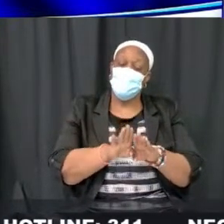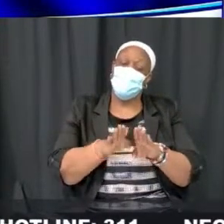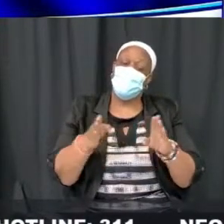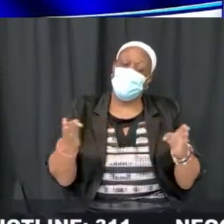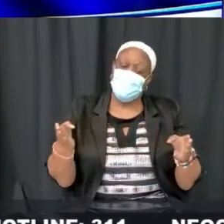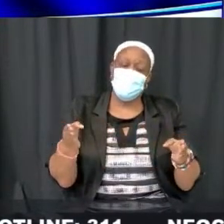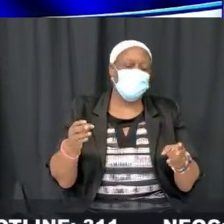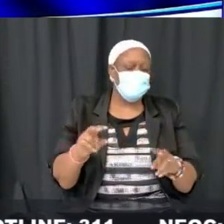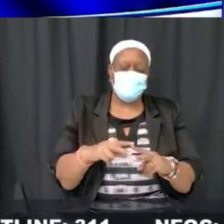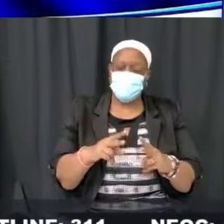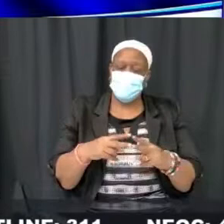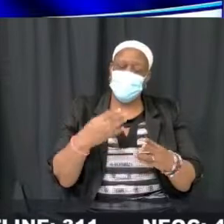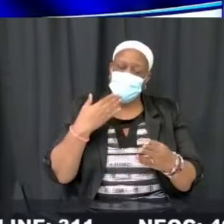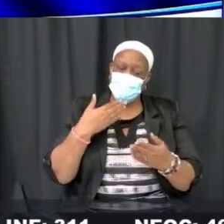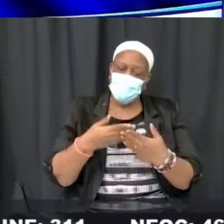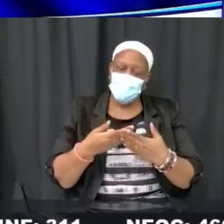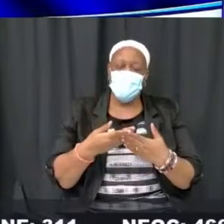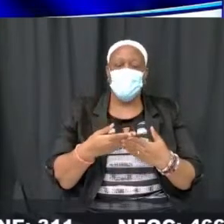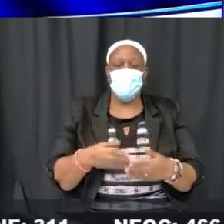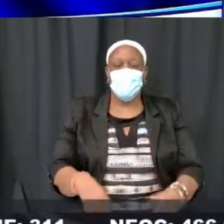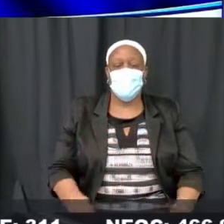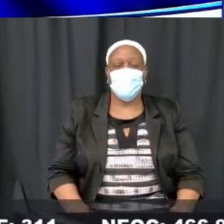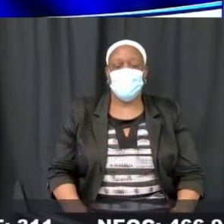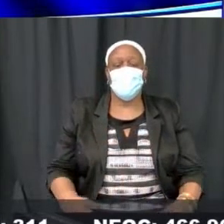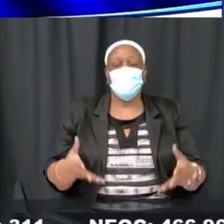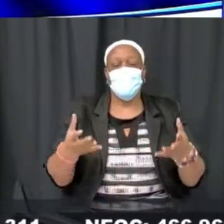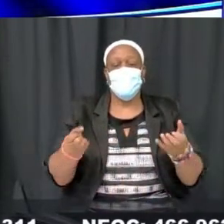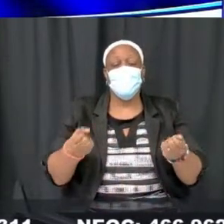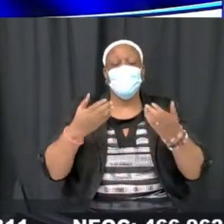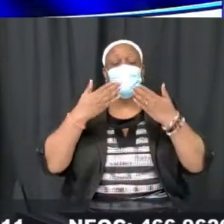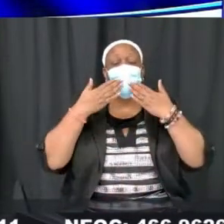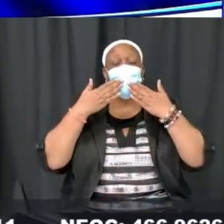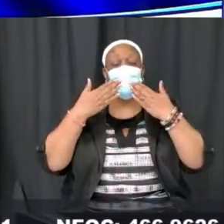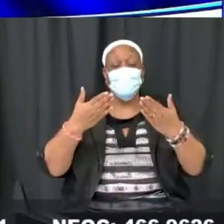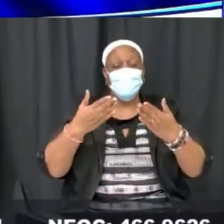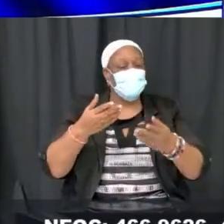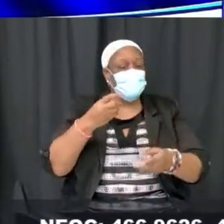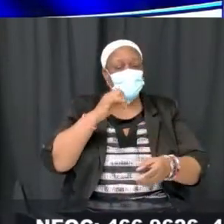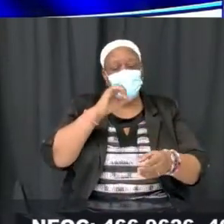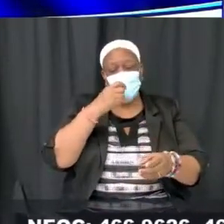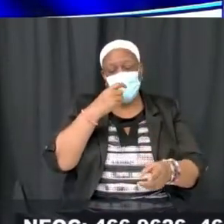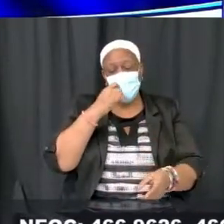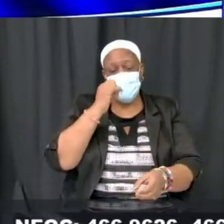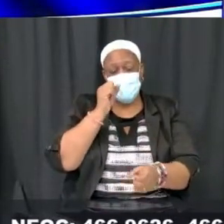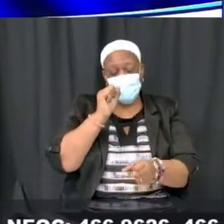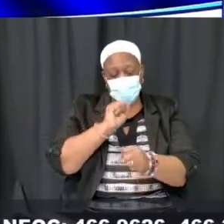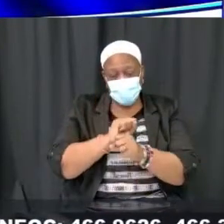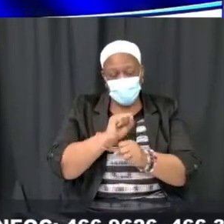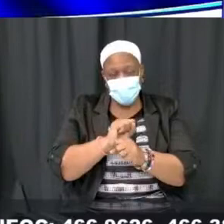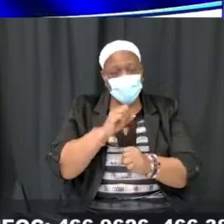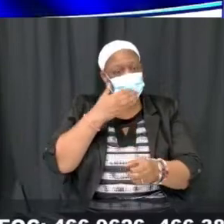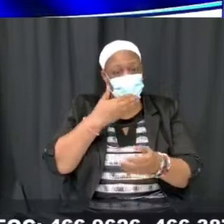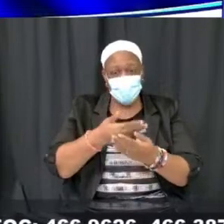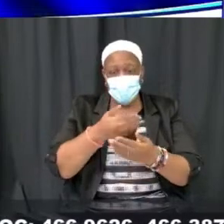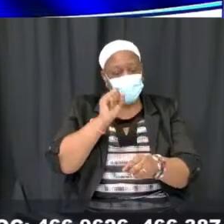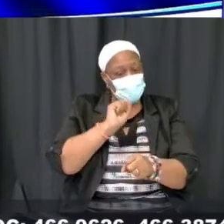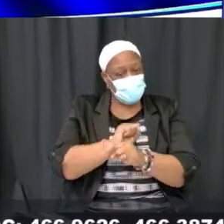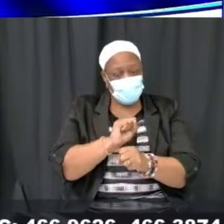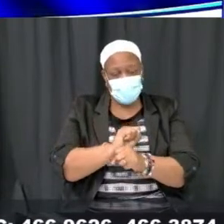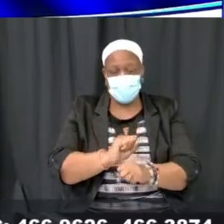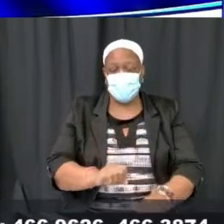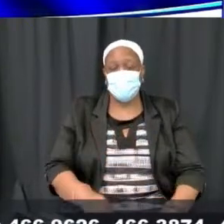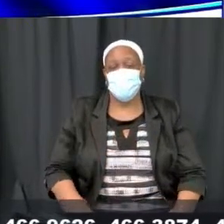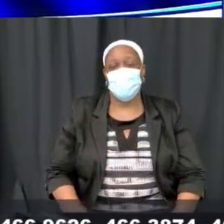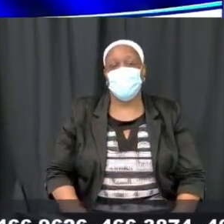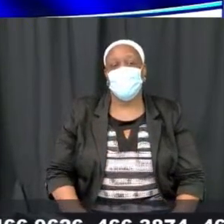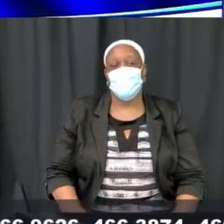commendable. I want to commend Cajola Cristado, Jawa Electronics, and API Harrow Sovo. They were excellent in